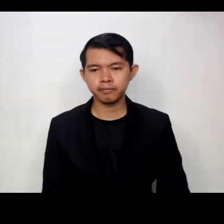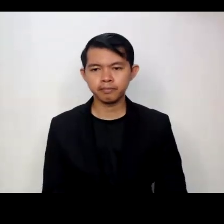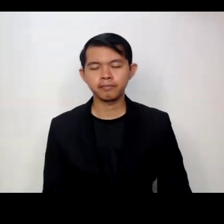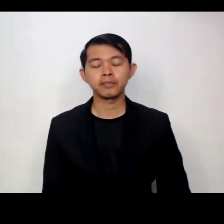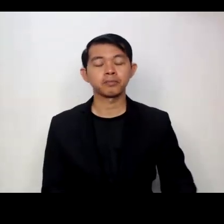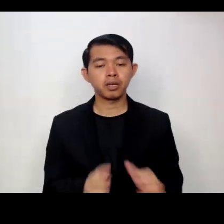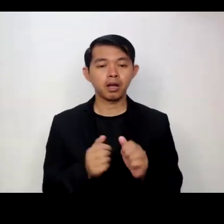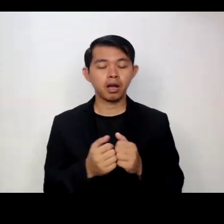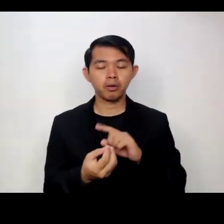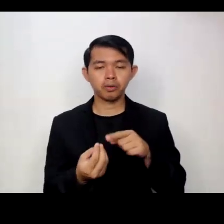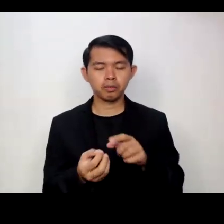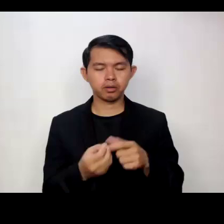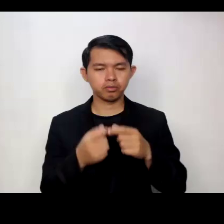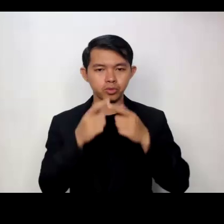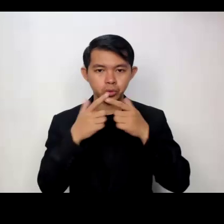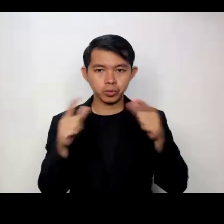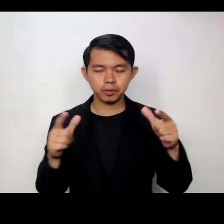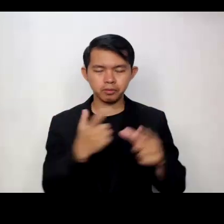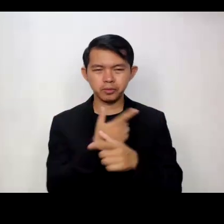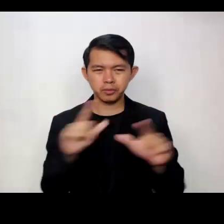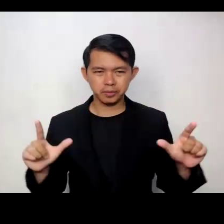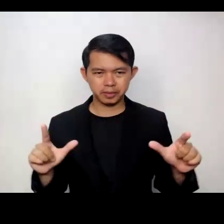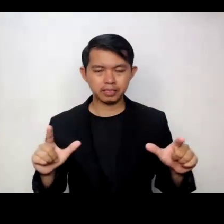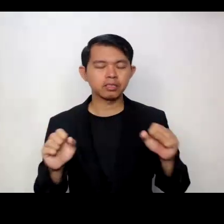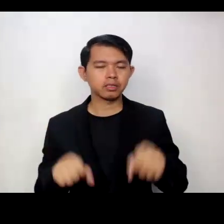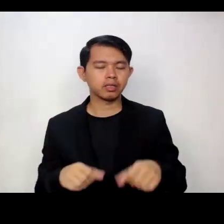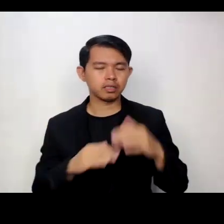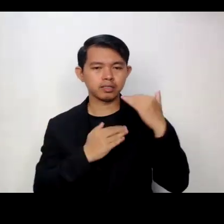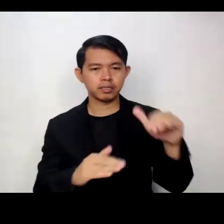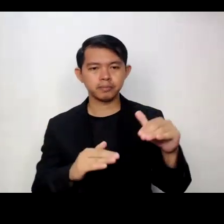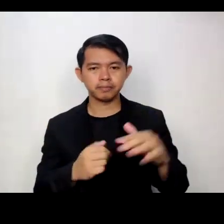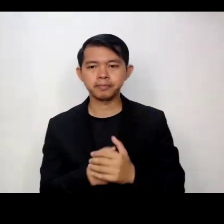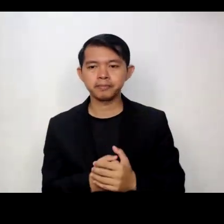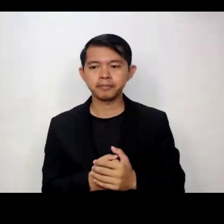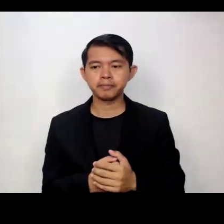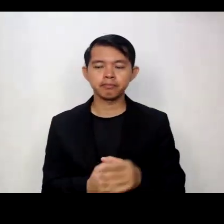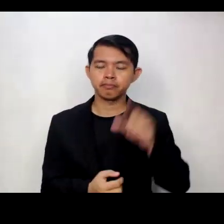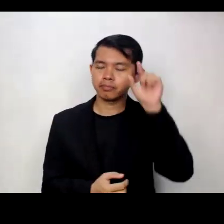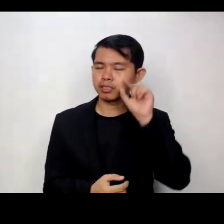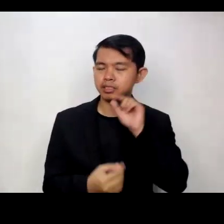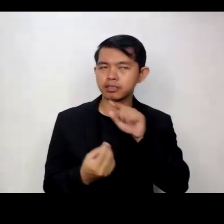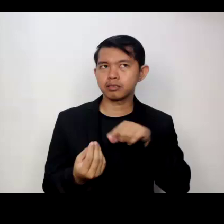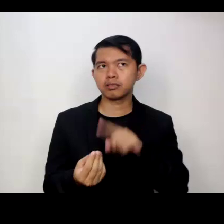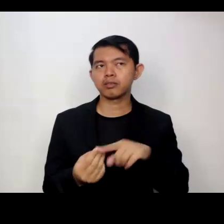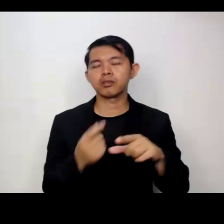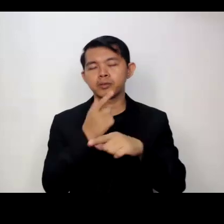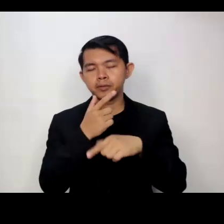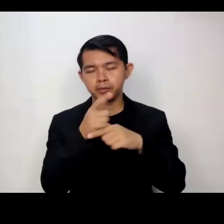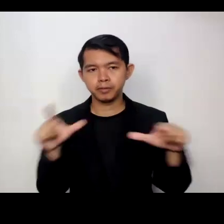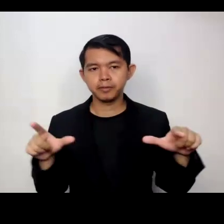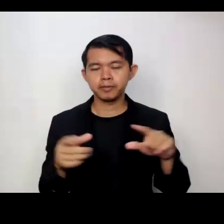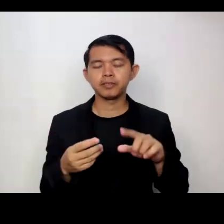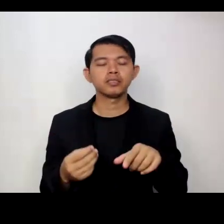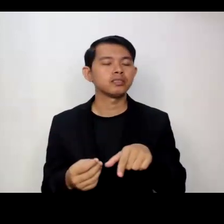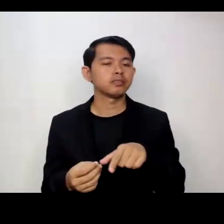or linguistics may be limiting? So when we talk about the language of gender or language in the context of gender